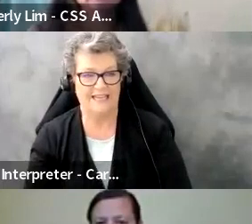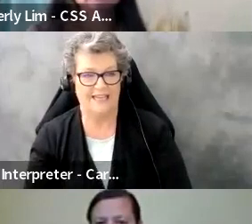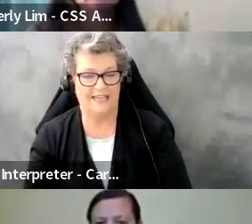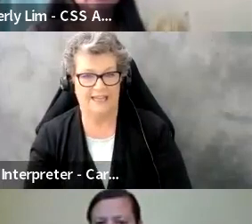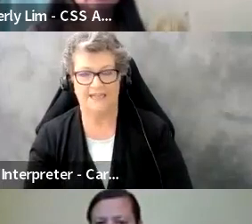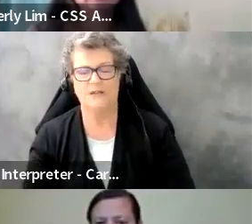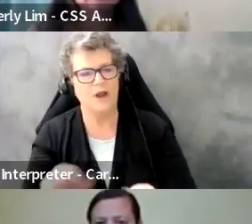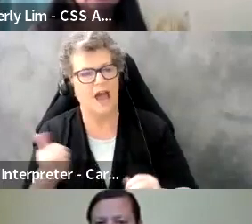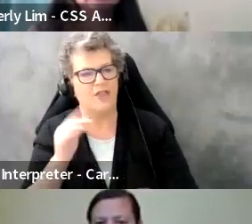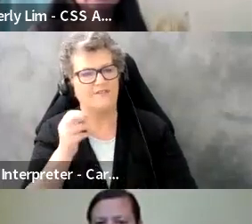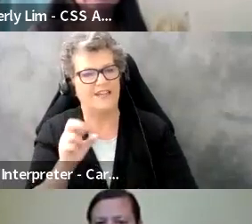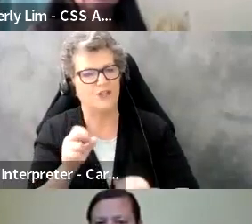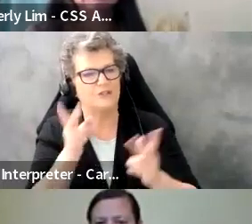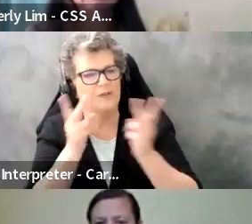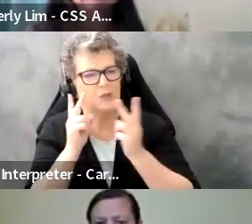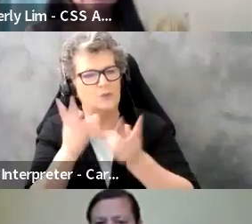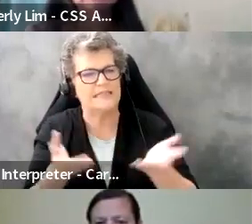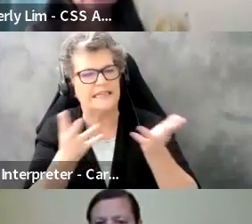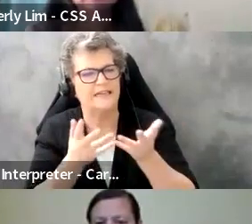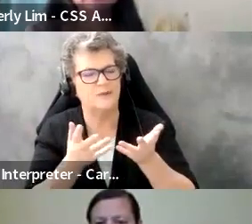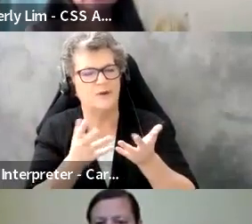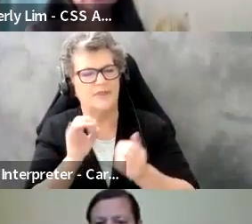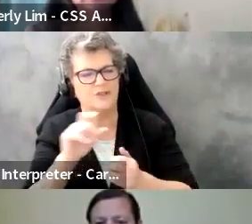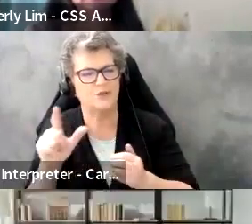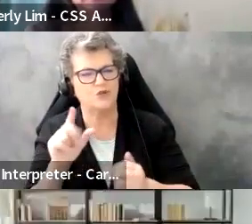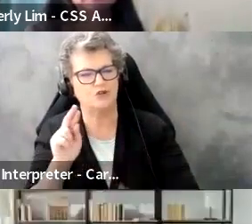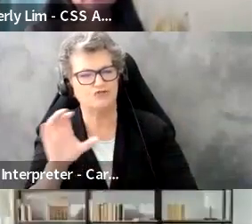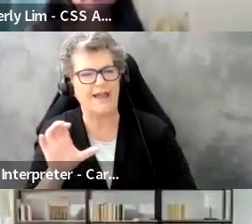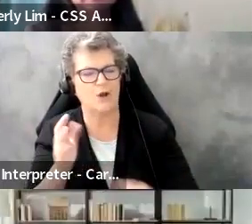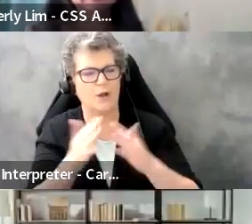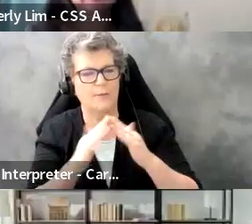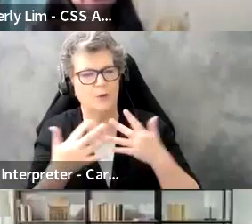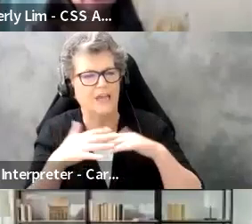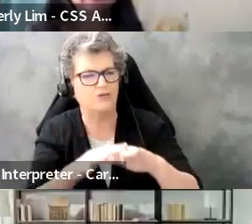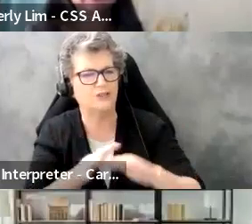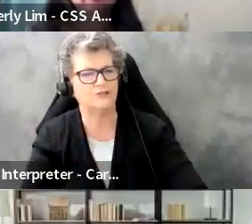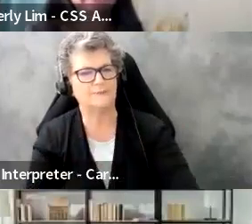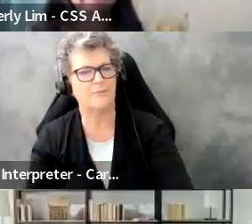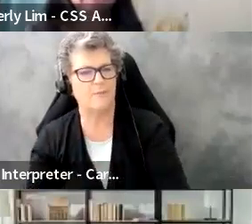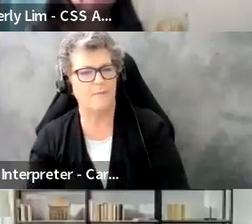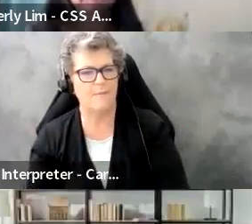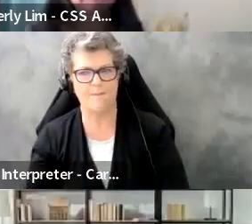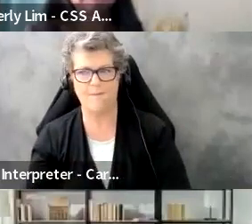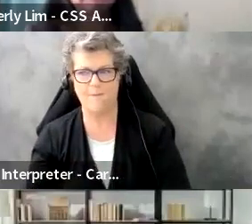What are other vendors seeing in regards to social rec or community integration this summer?